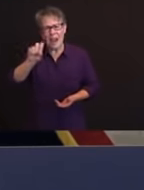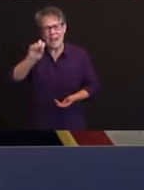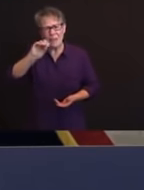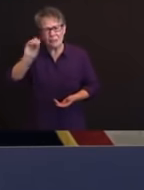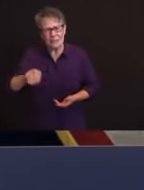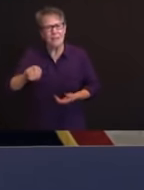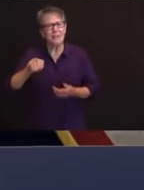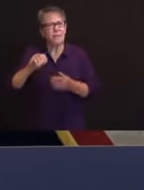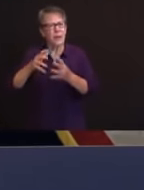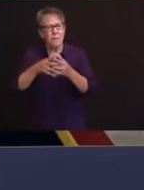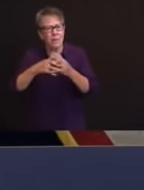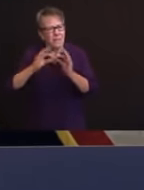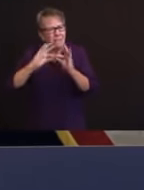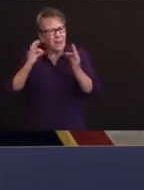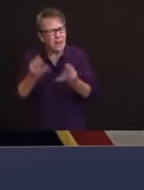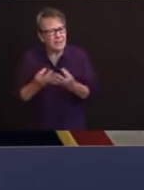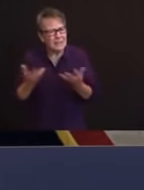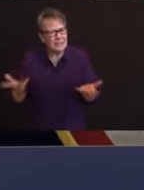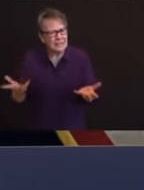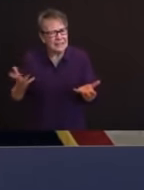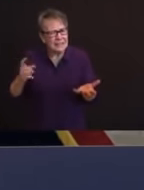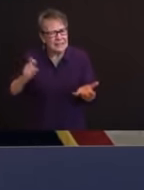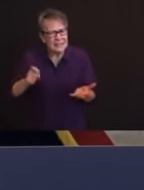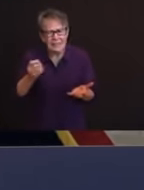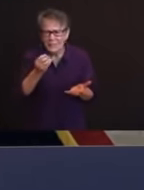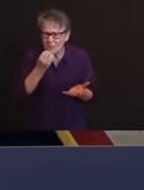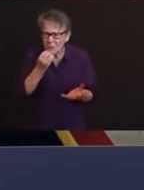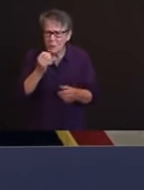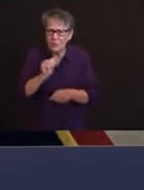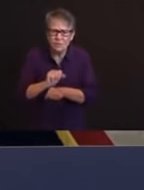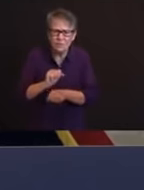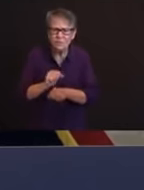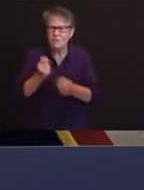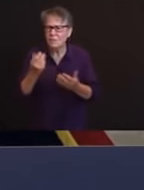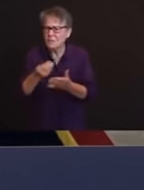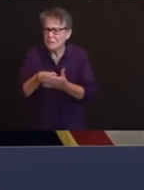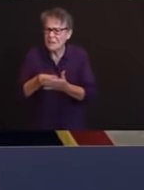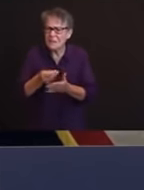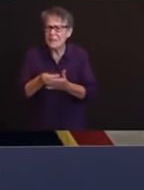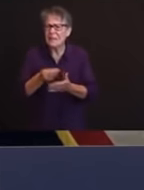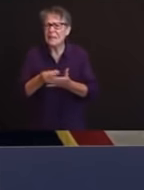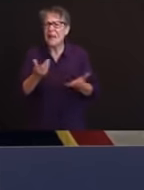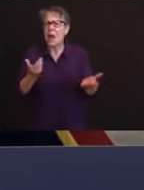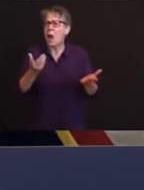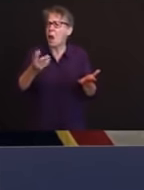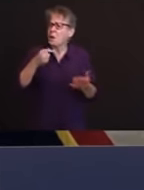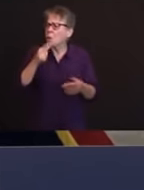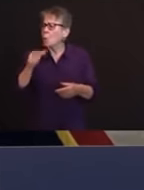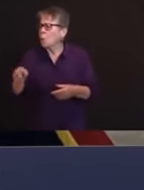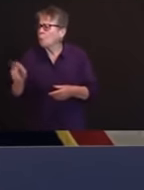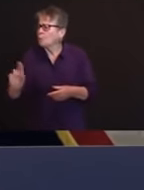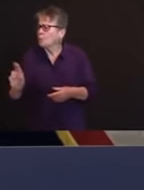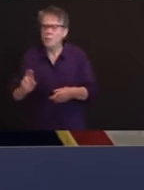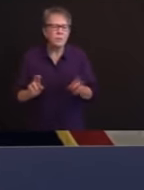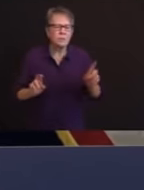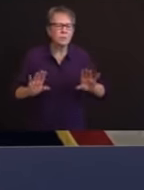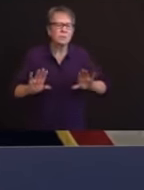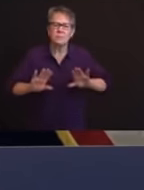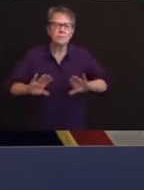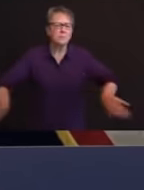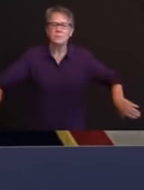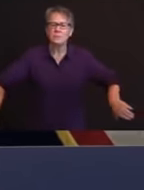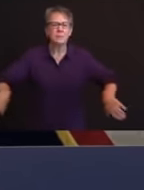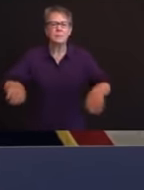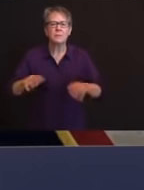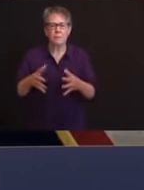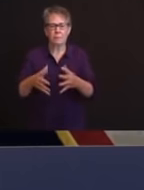over 100,000 small businesses across the country already having closed prematurely, that